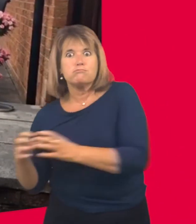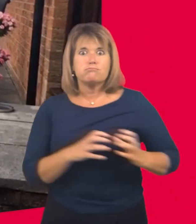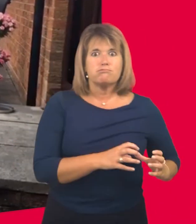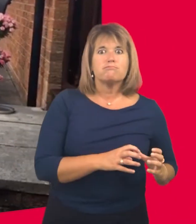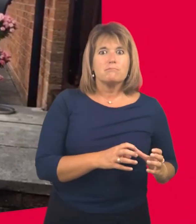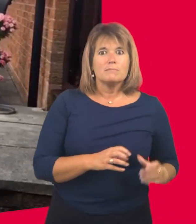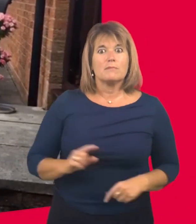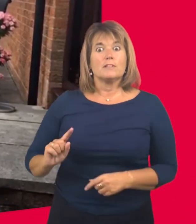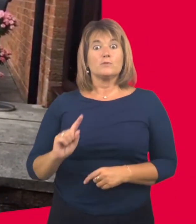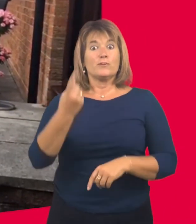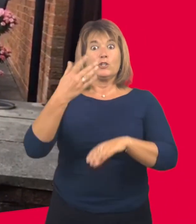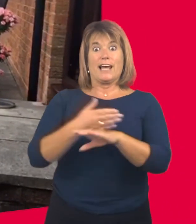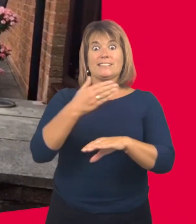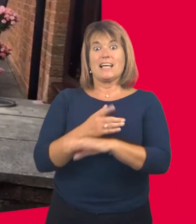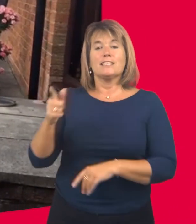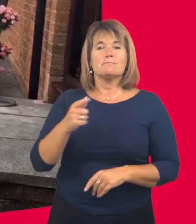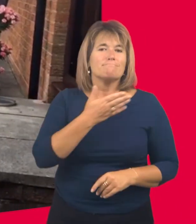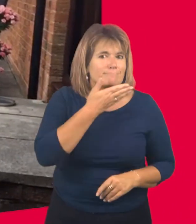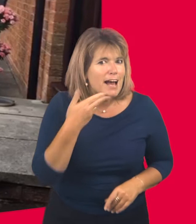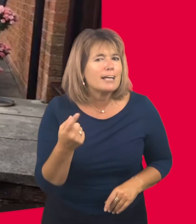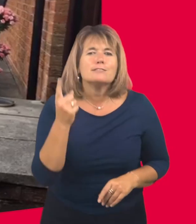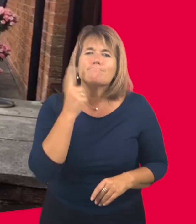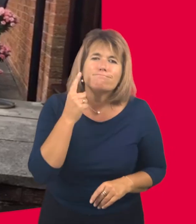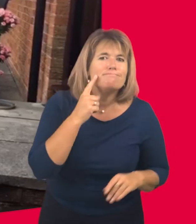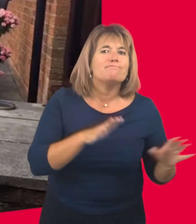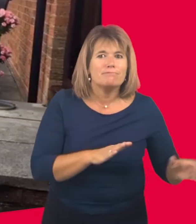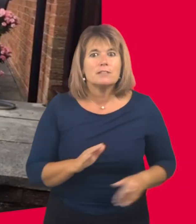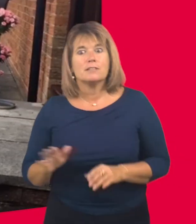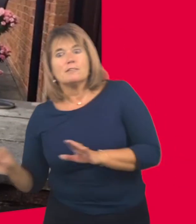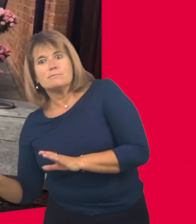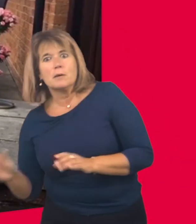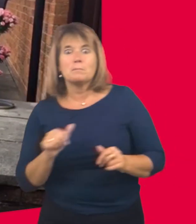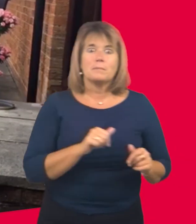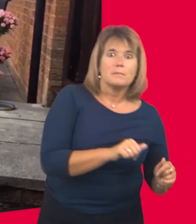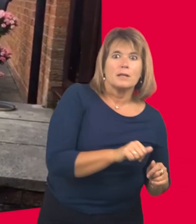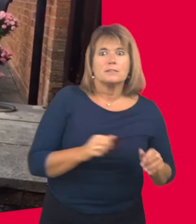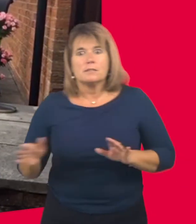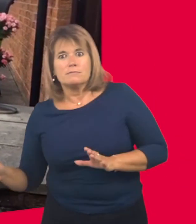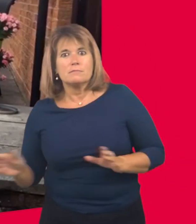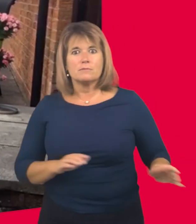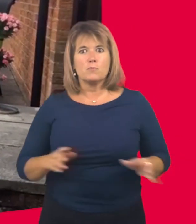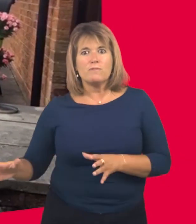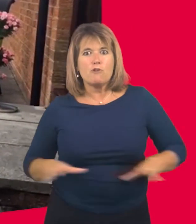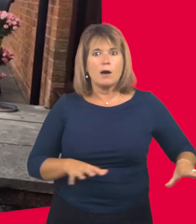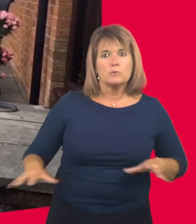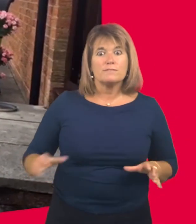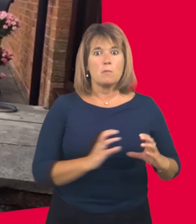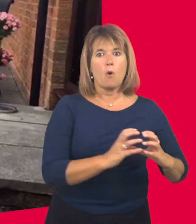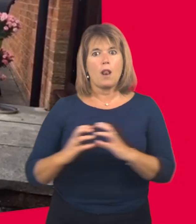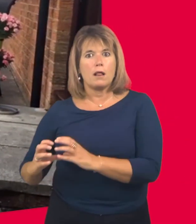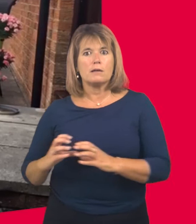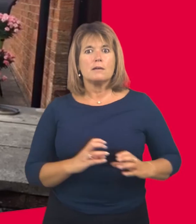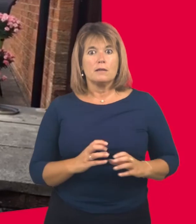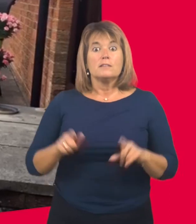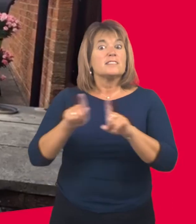And this is the first exercise, nice and simple, so I'm actually doing, I'm getting myself to move around one side of the ball, so that's